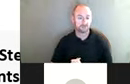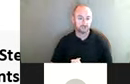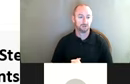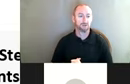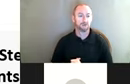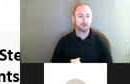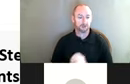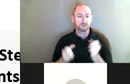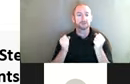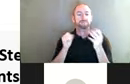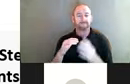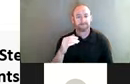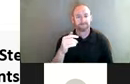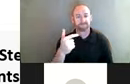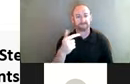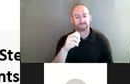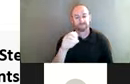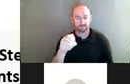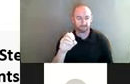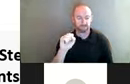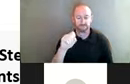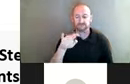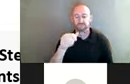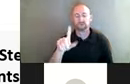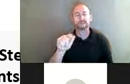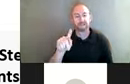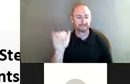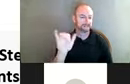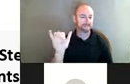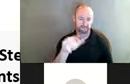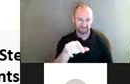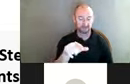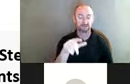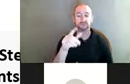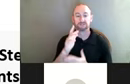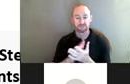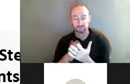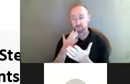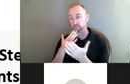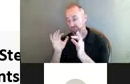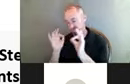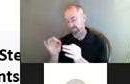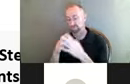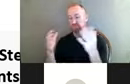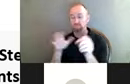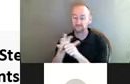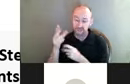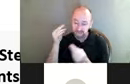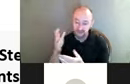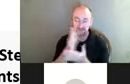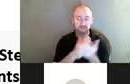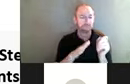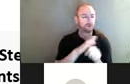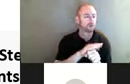of the different geospatial data sets I was able to find. Some areas are great and some areas not so much.